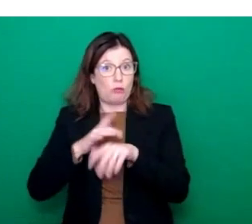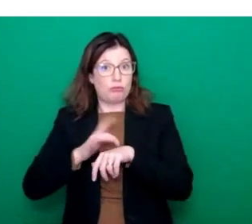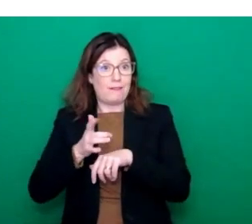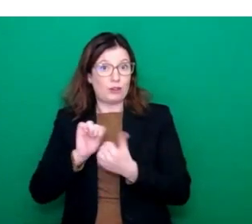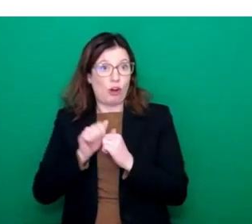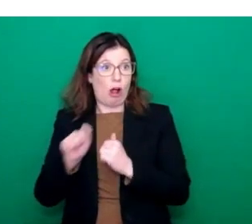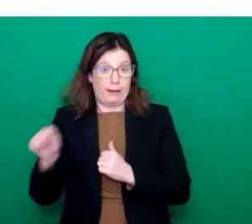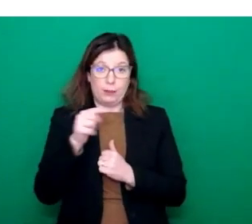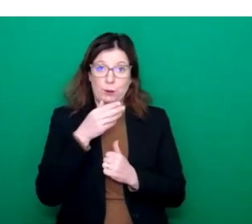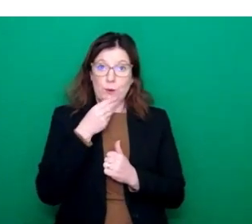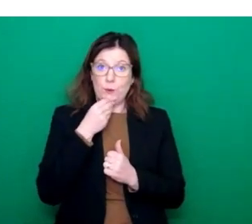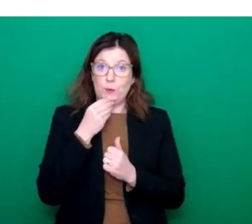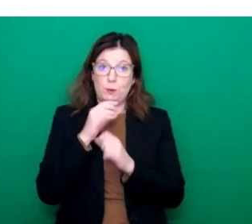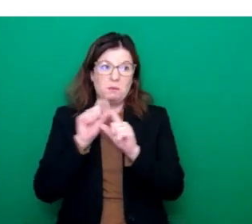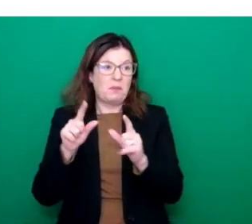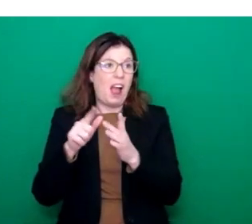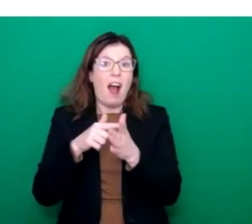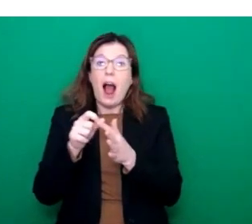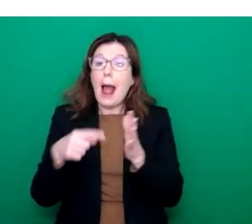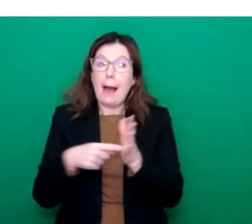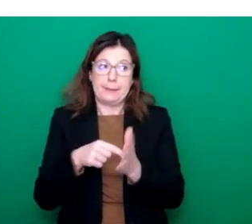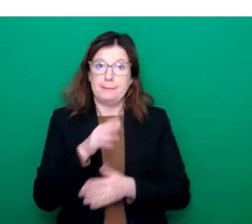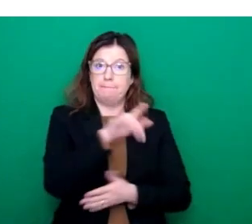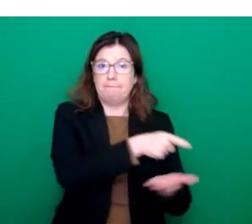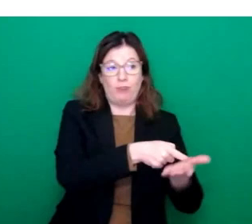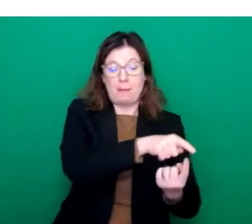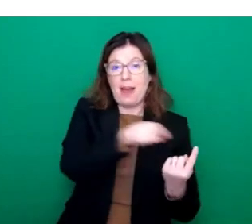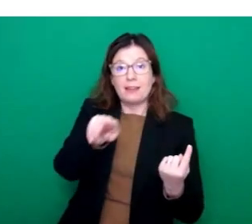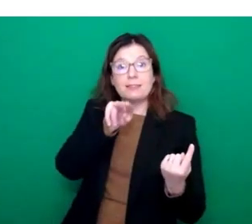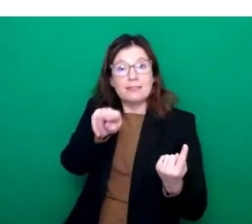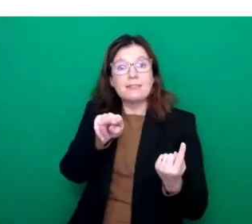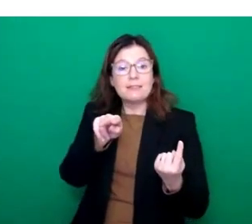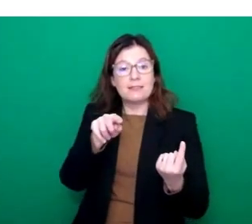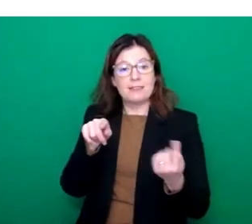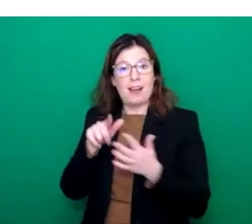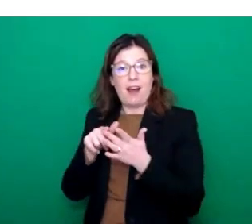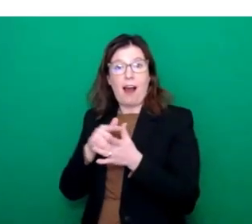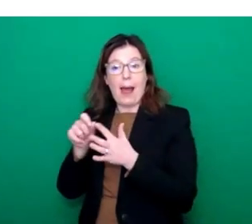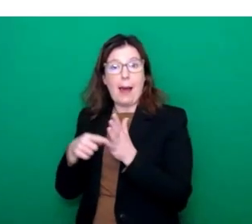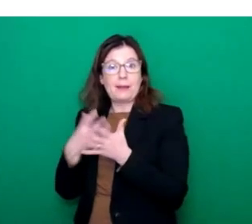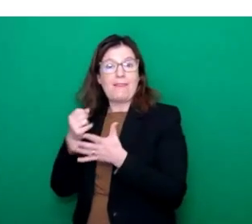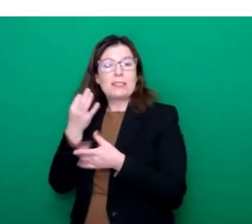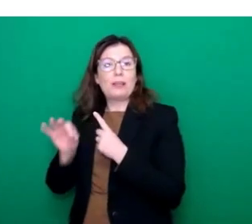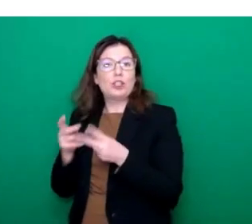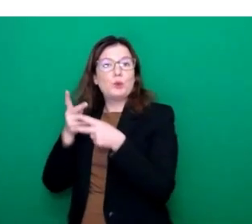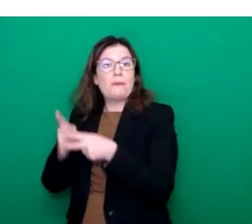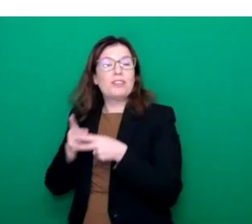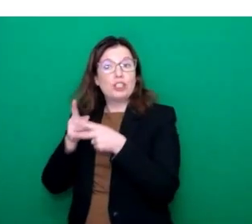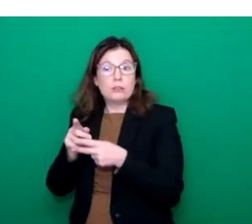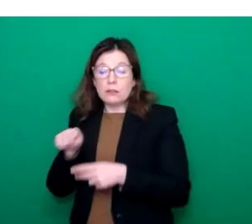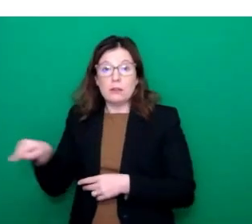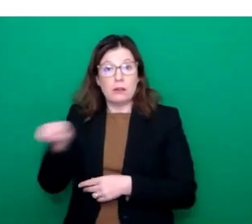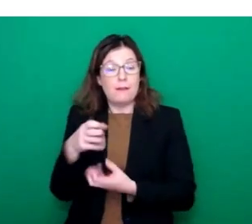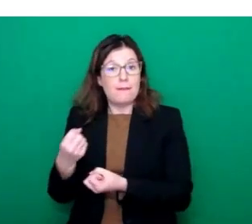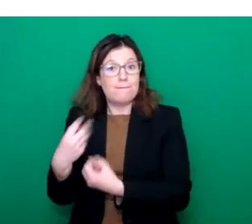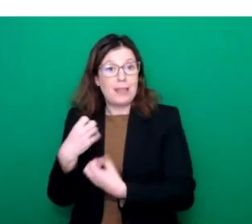colleagues, such as our IAPT therapists who we support through specialist supervision, tell us that they're really useful